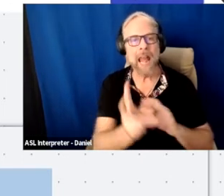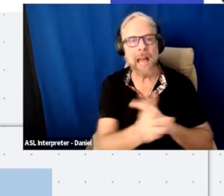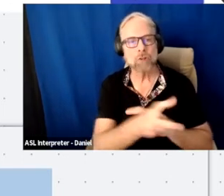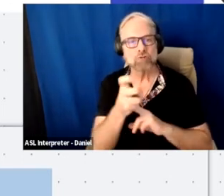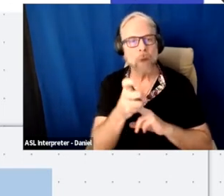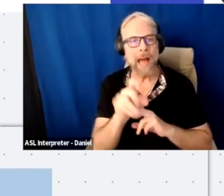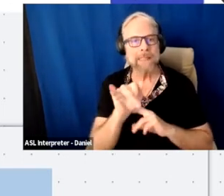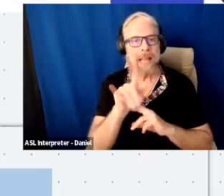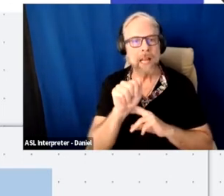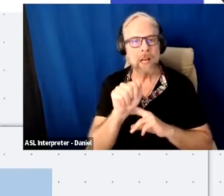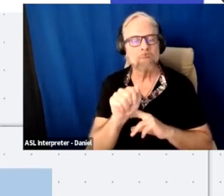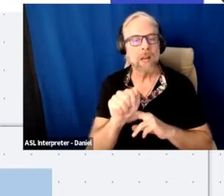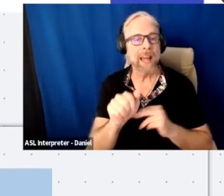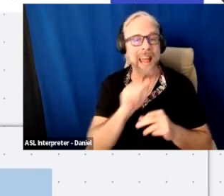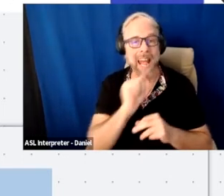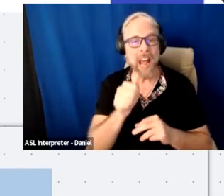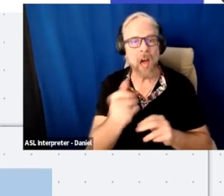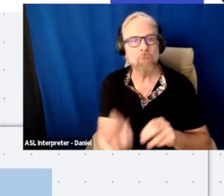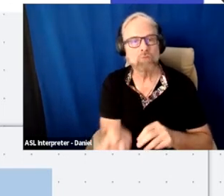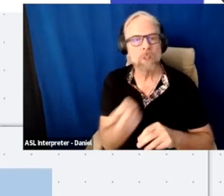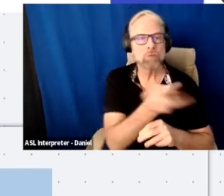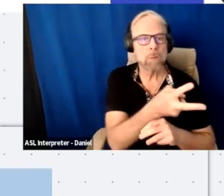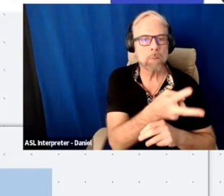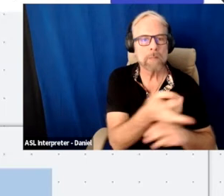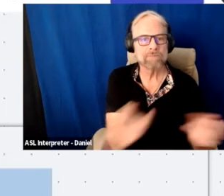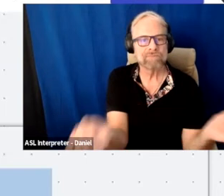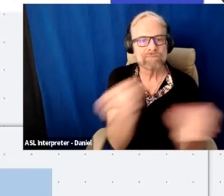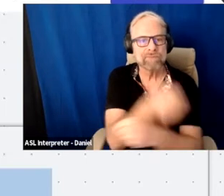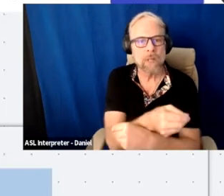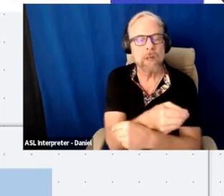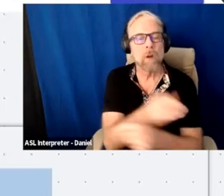reciprocating, right? That's a really big thing. So we have